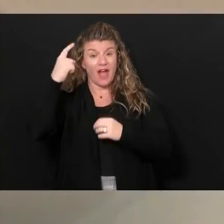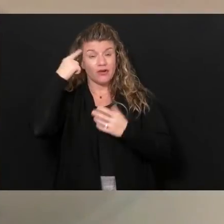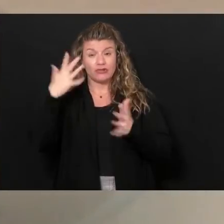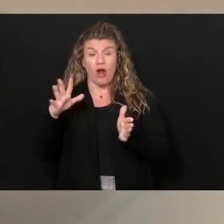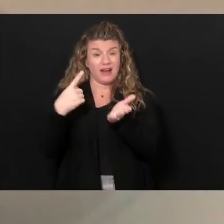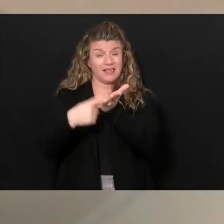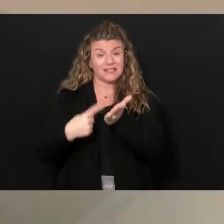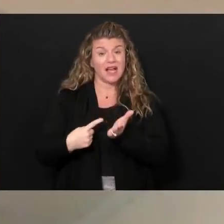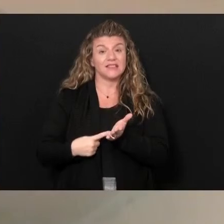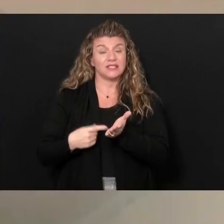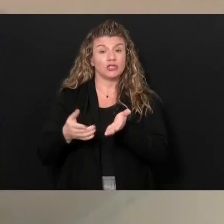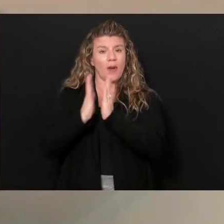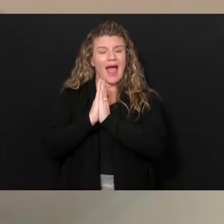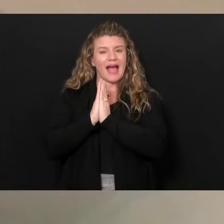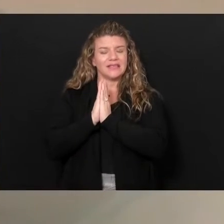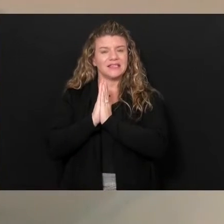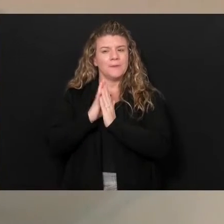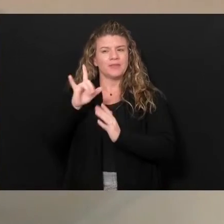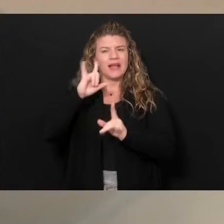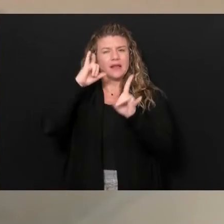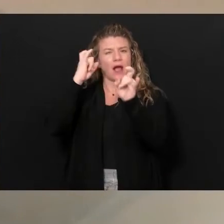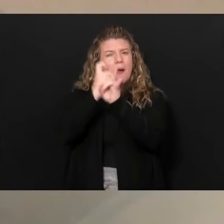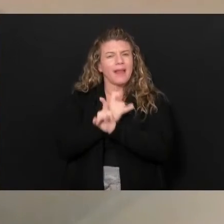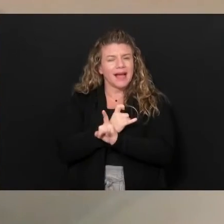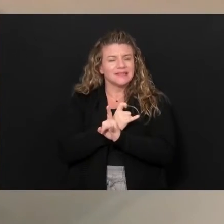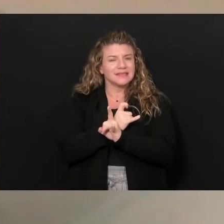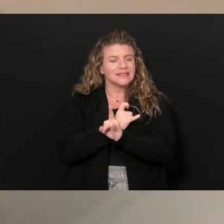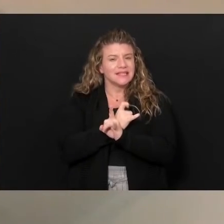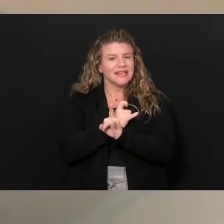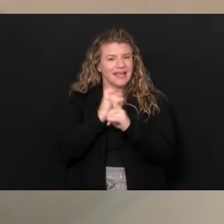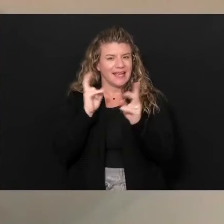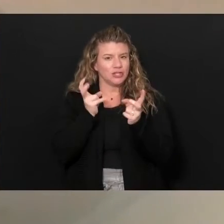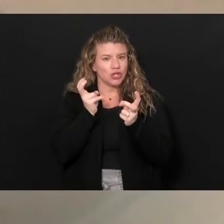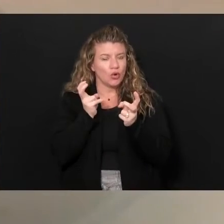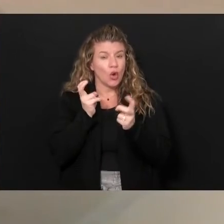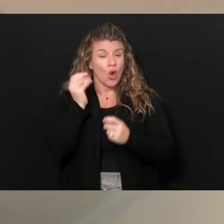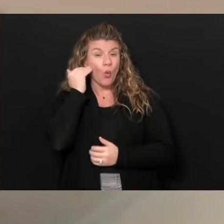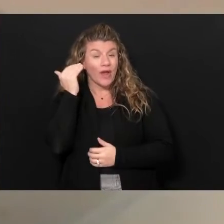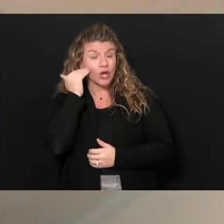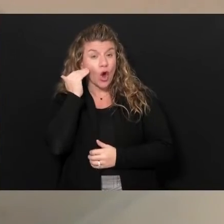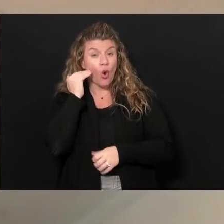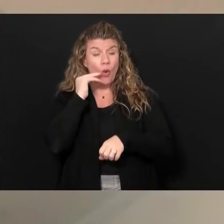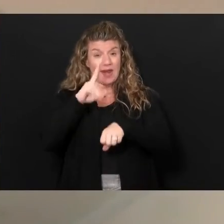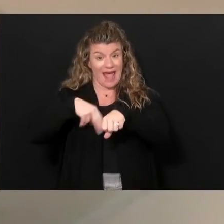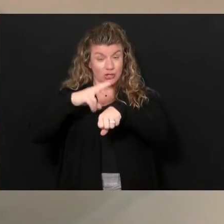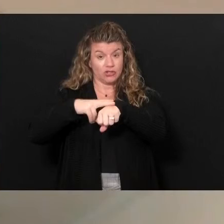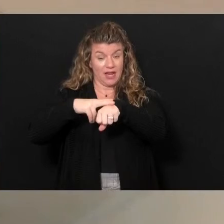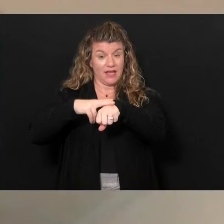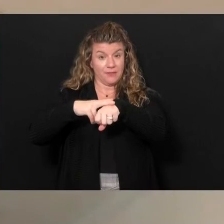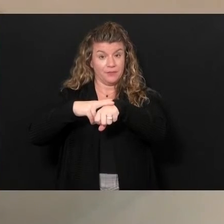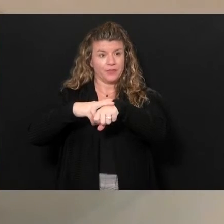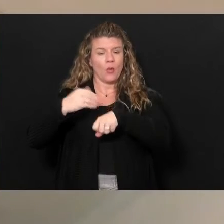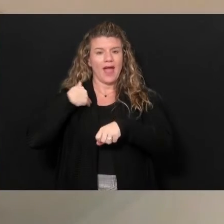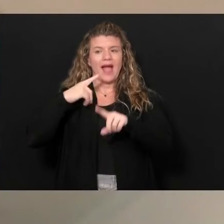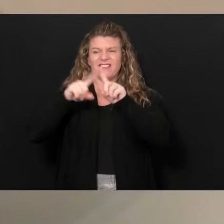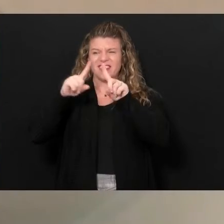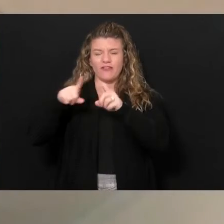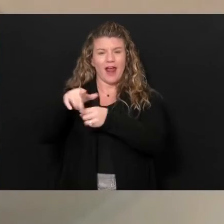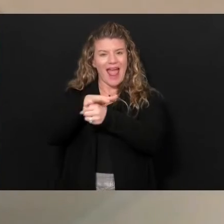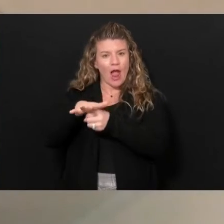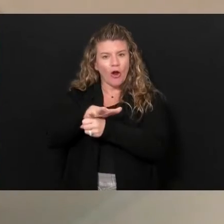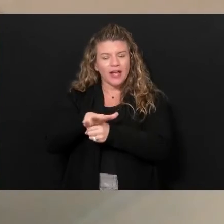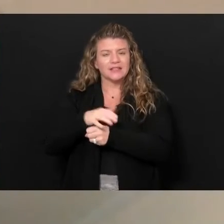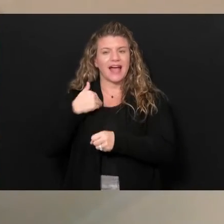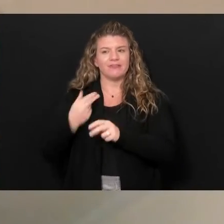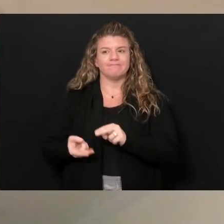you asked, it's a complex issue. We know that nationally that there are areas that have a